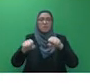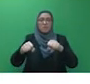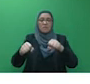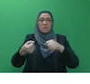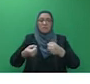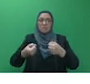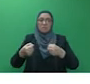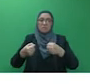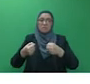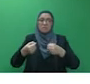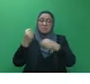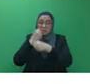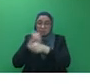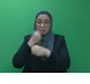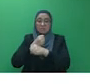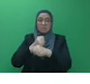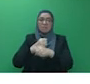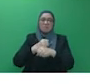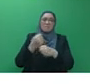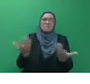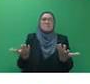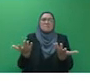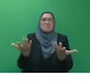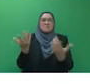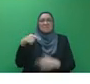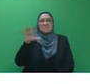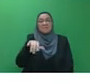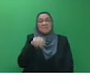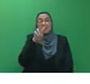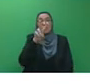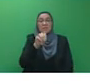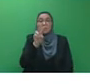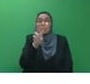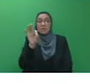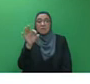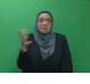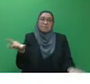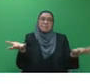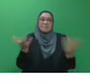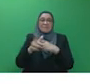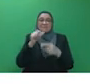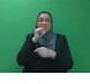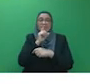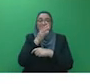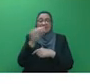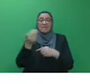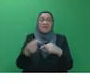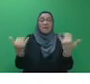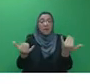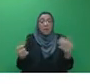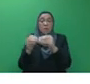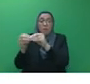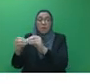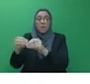we're only allowed to operate again in phase four which is like in 2029 so in the meantime uh